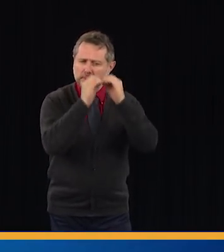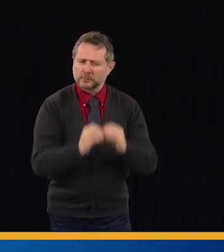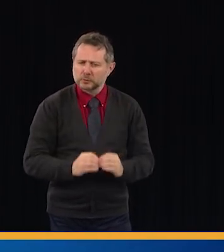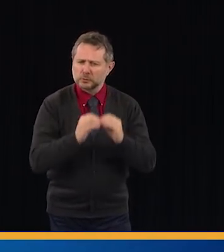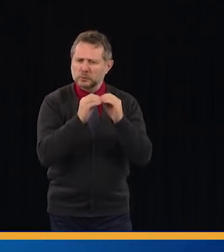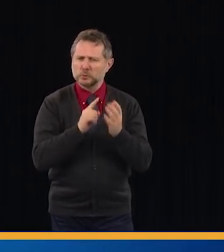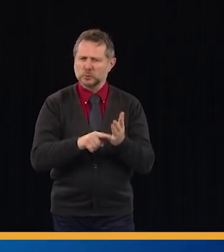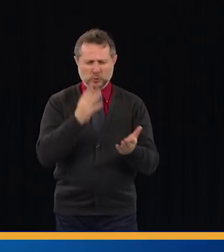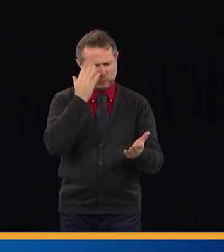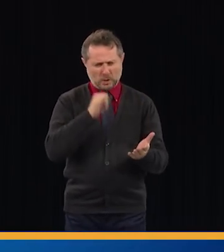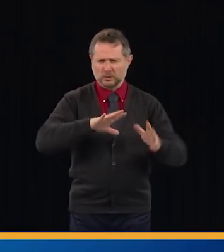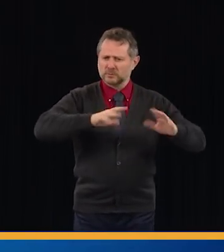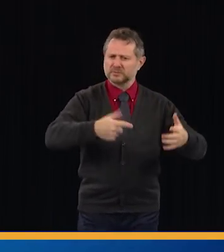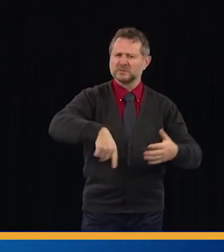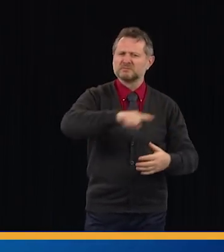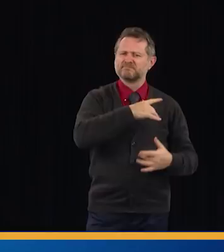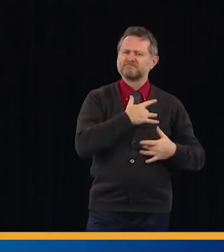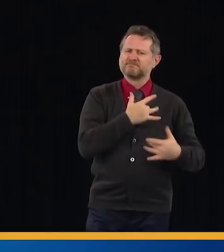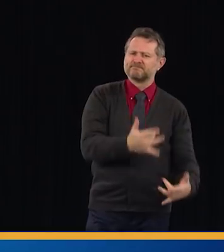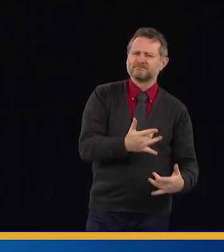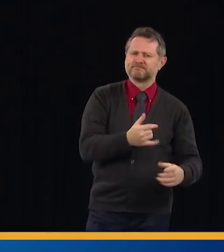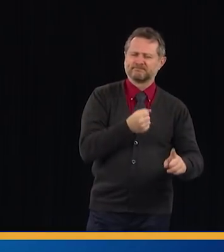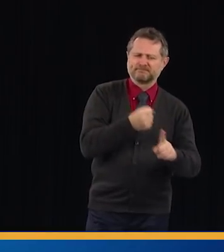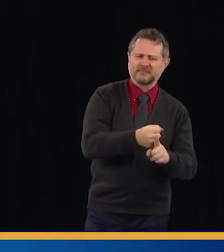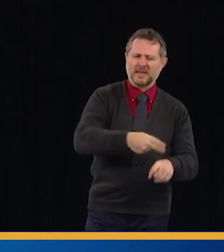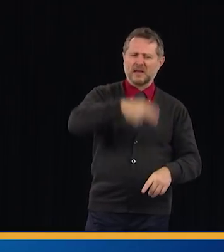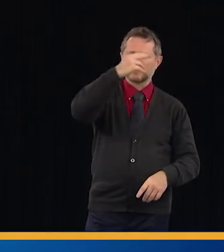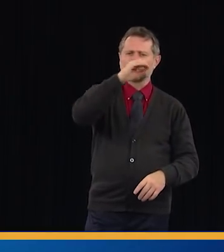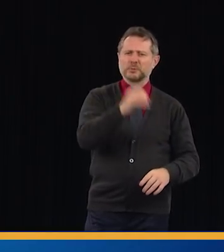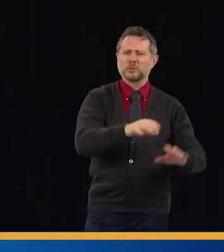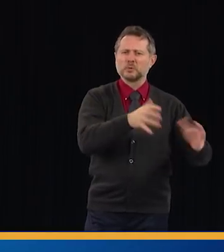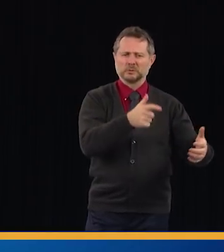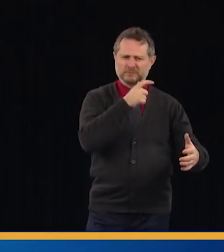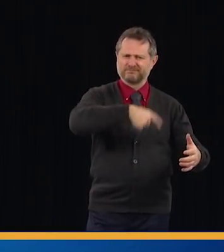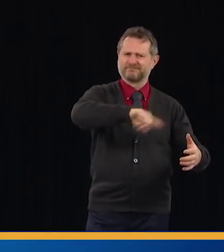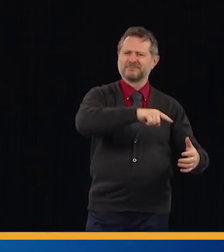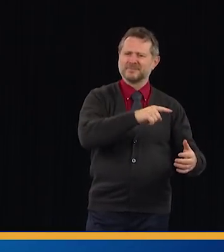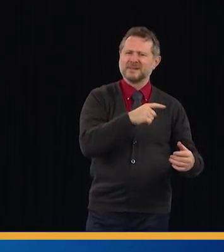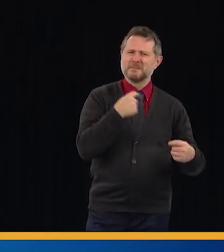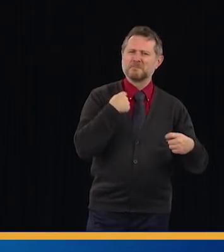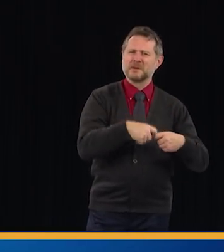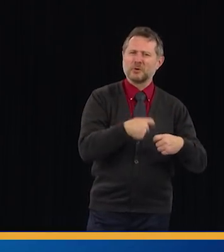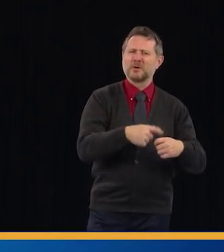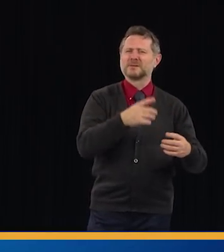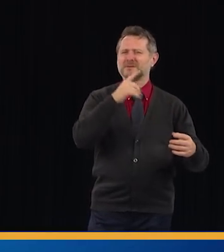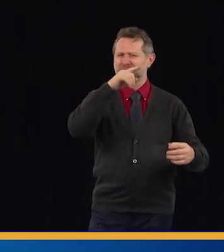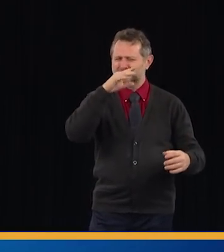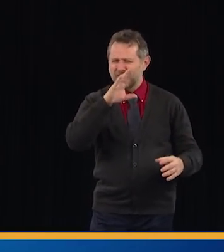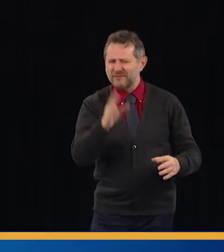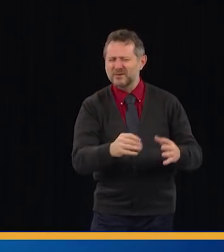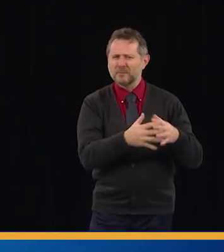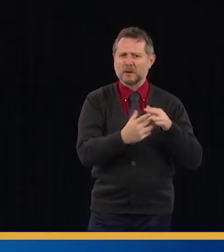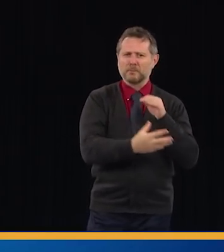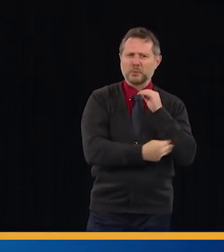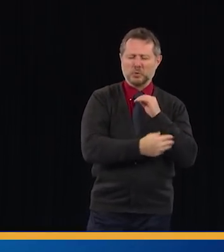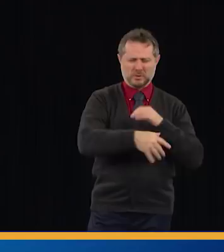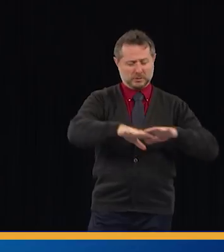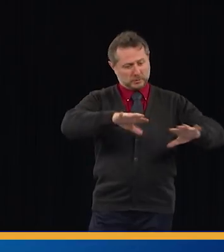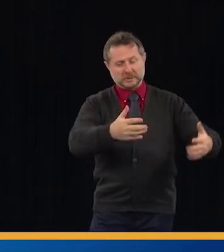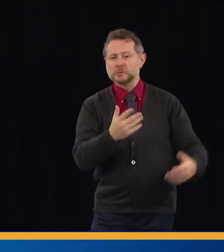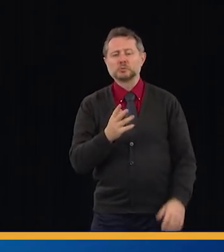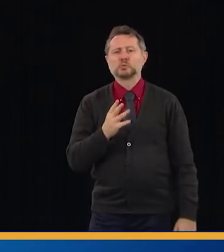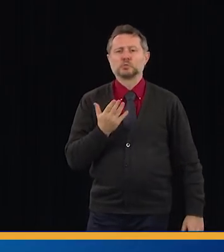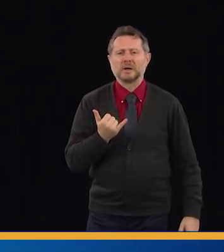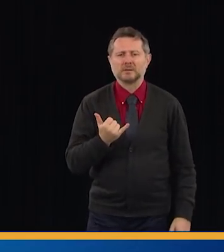having more people in minority communities, more people in certain neighborhoods. Why do they have